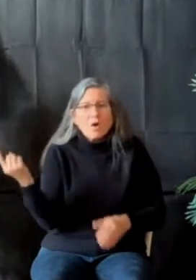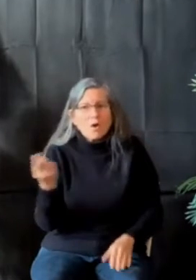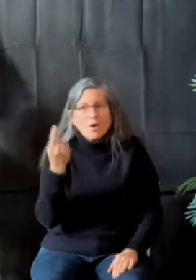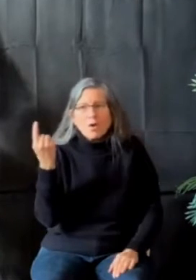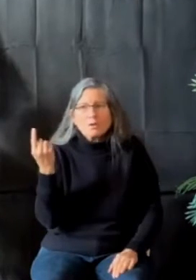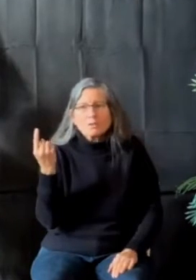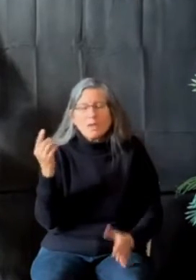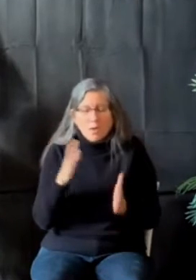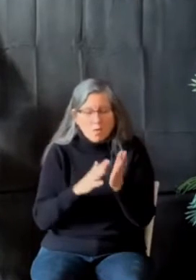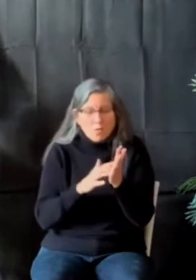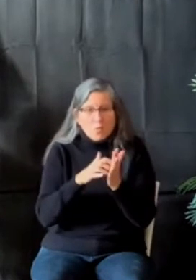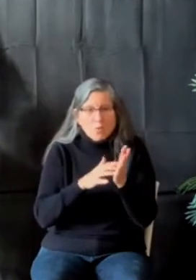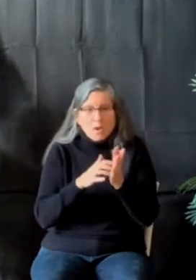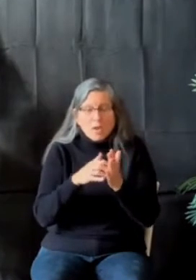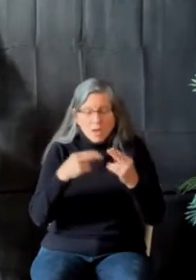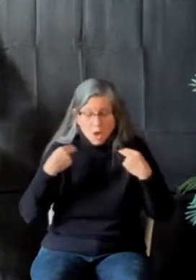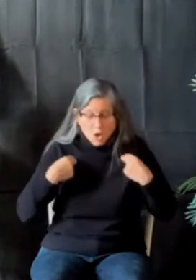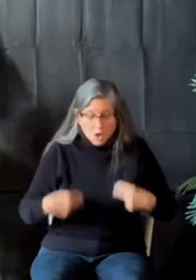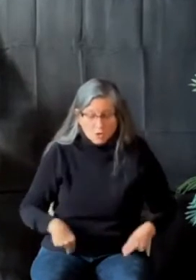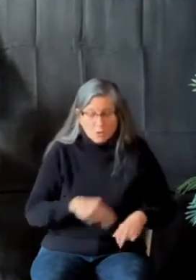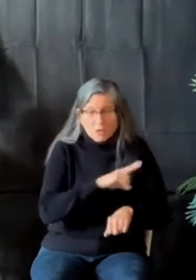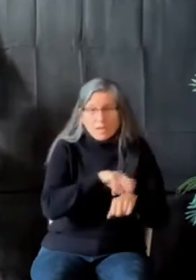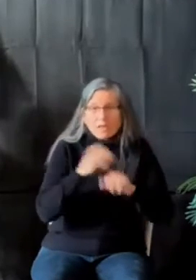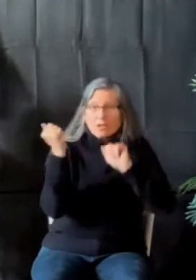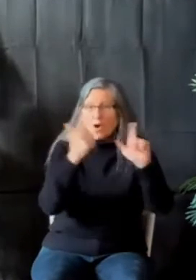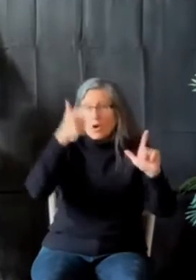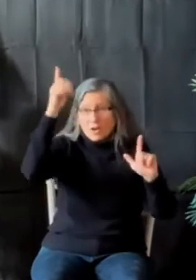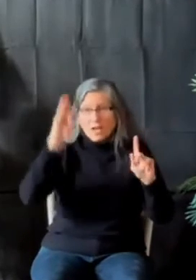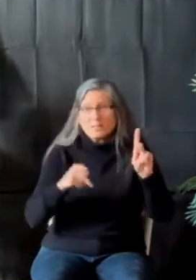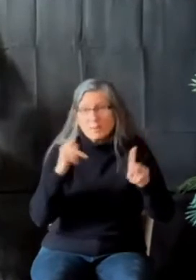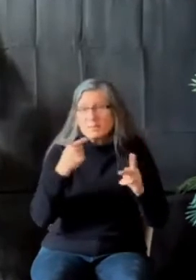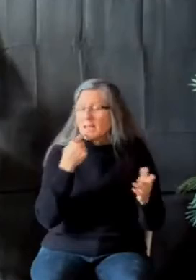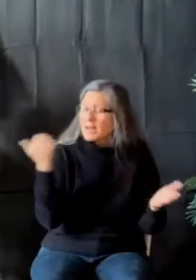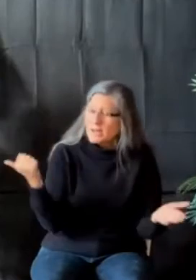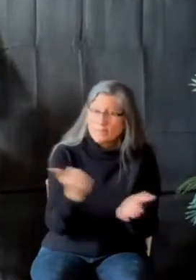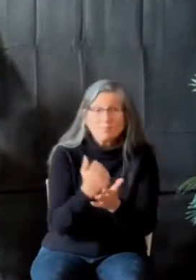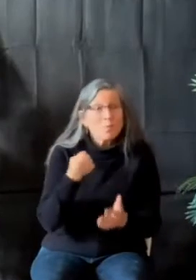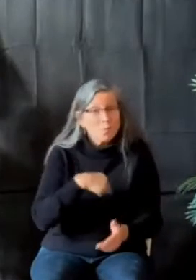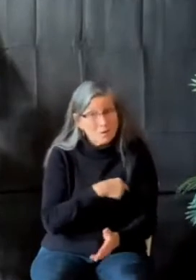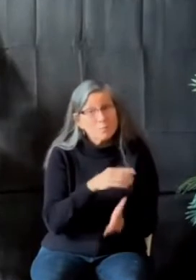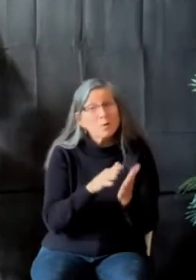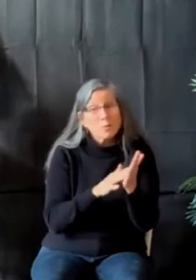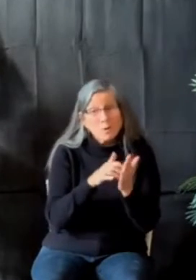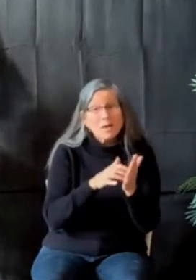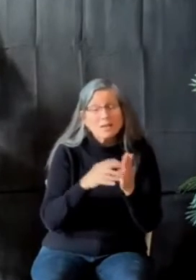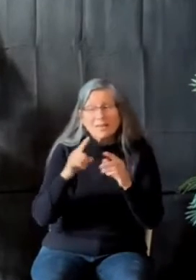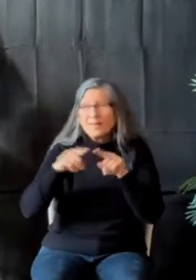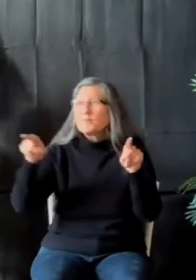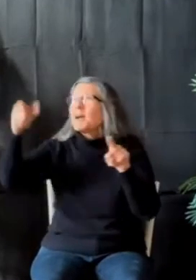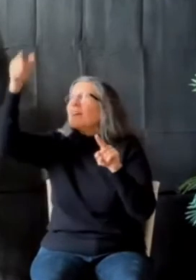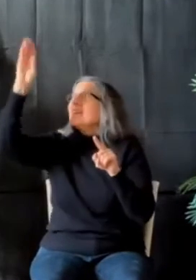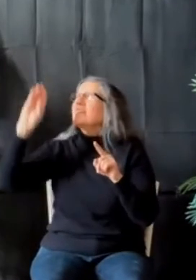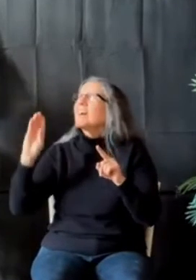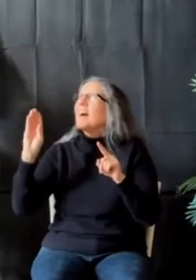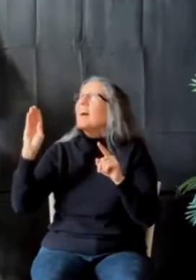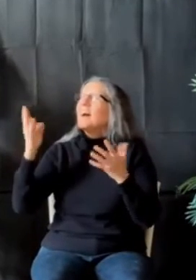the weakness of human nature. And all God's people said, we are weak. But God has met this by sending